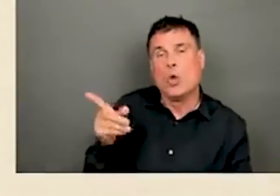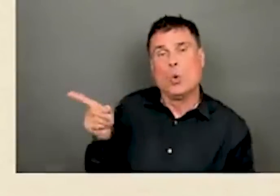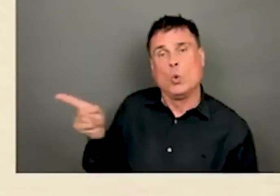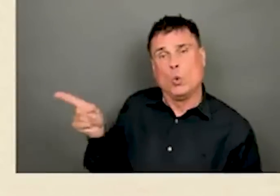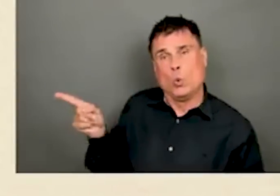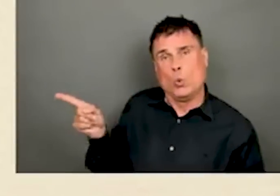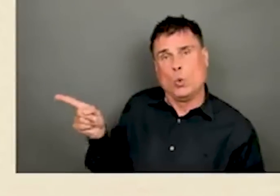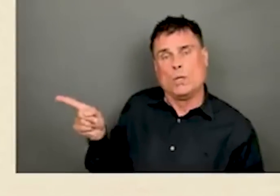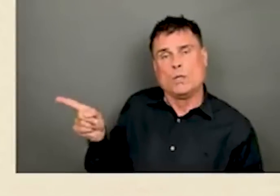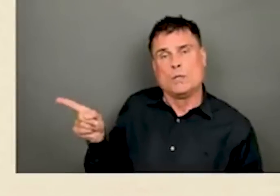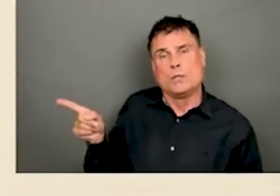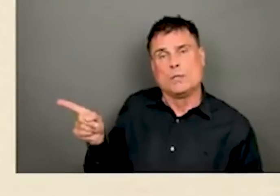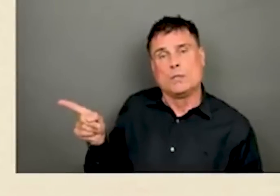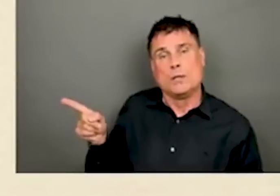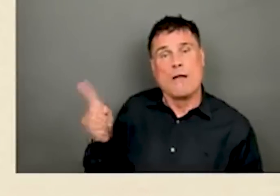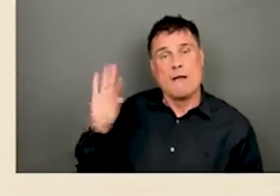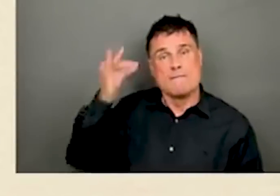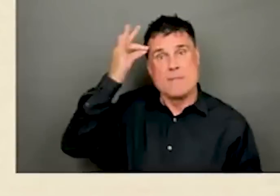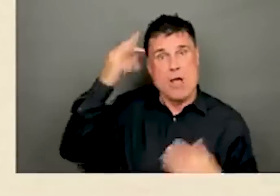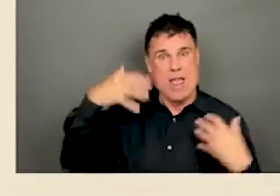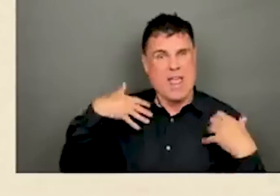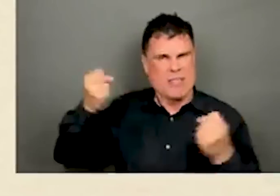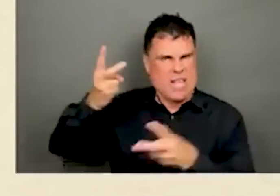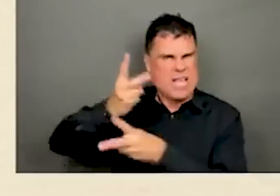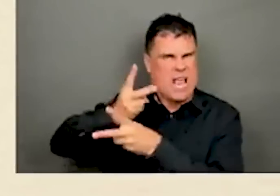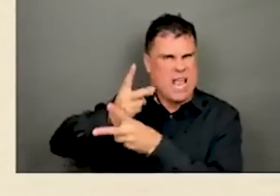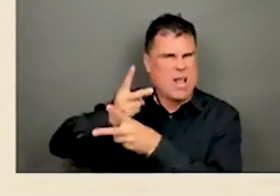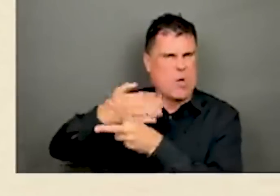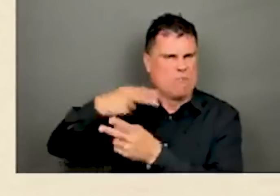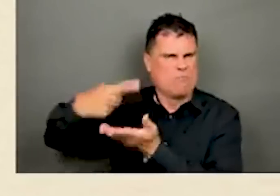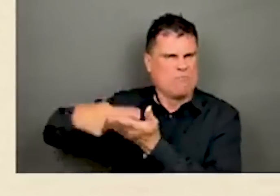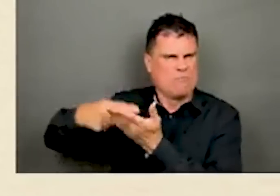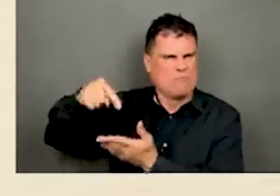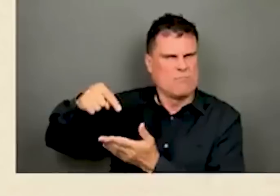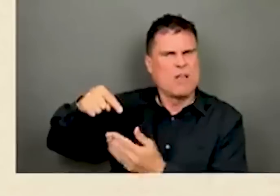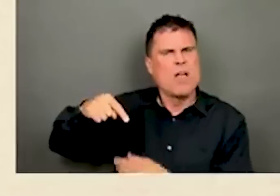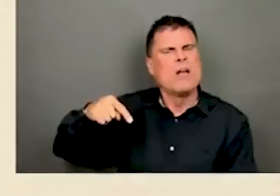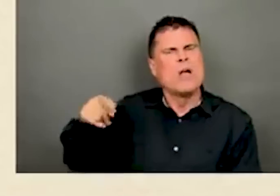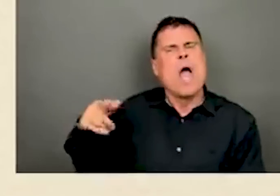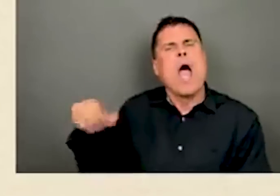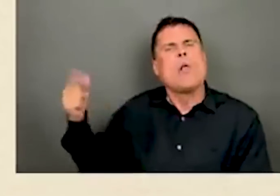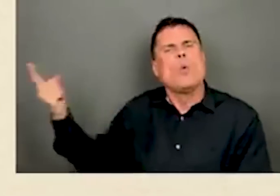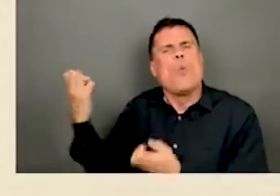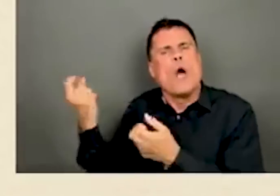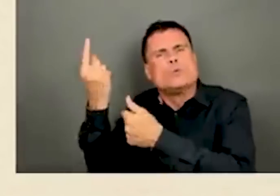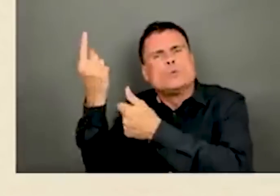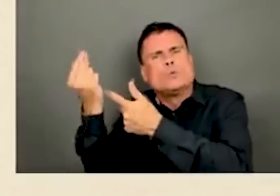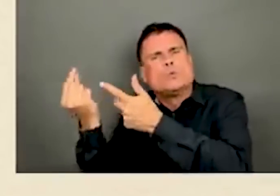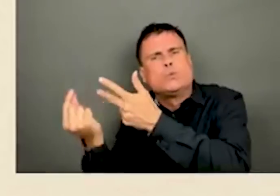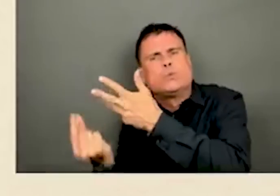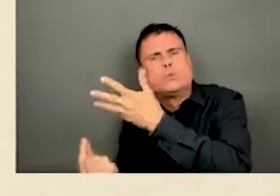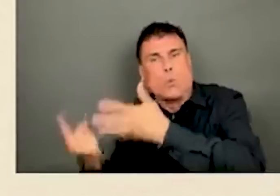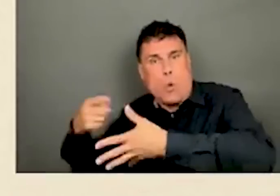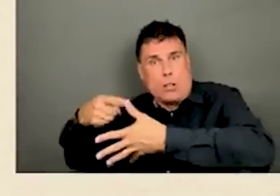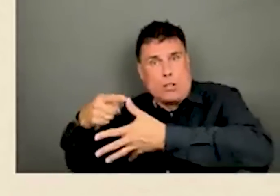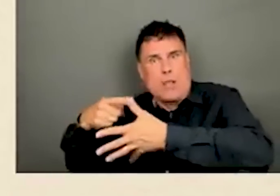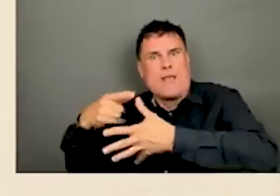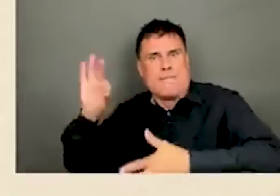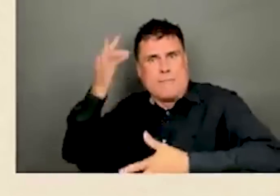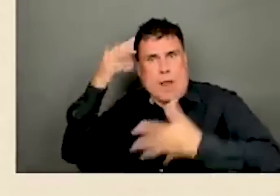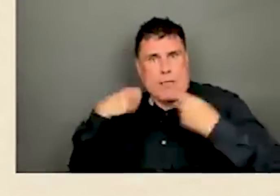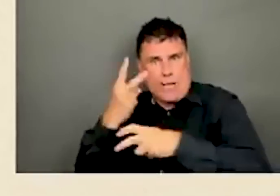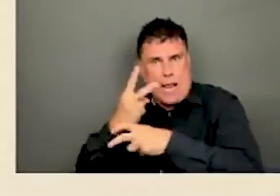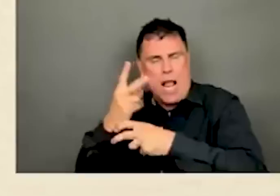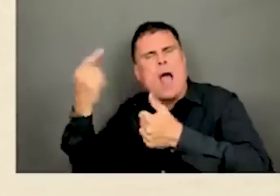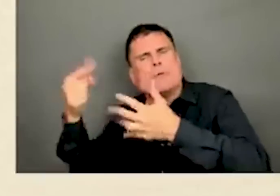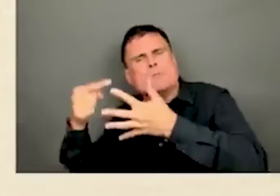at the top of your to-do list? Is there something you want to get done before you bow out? Again, that'll probably be apparent